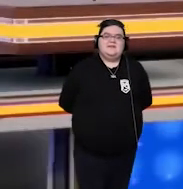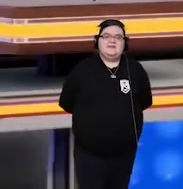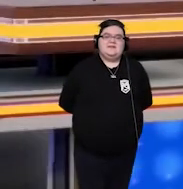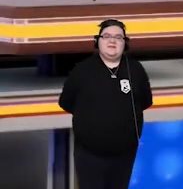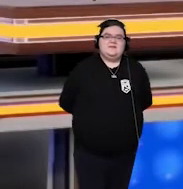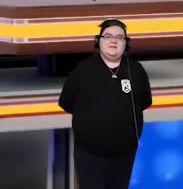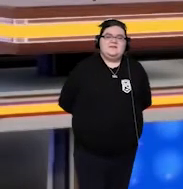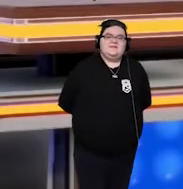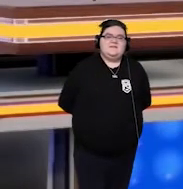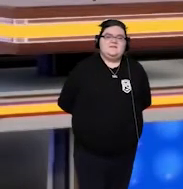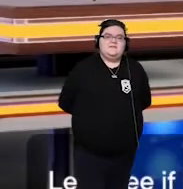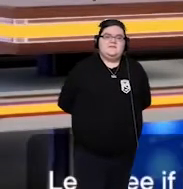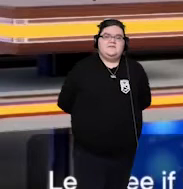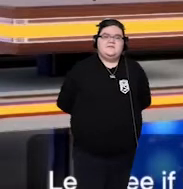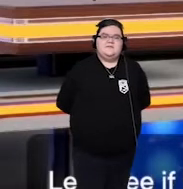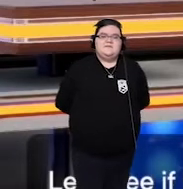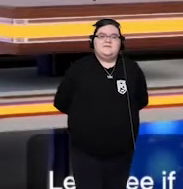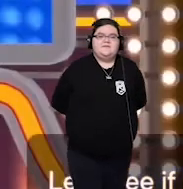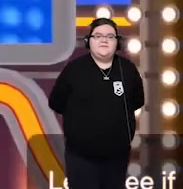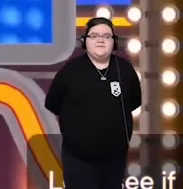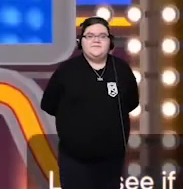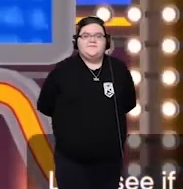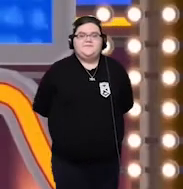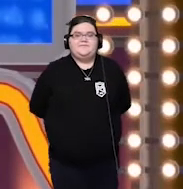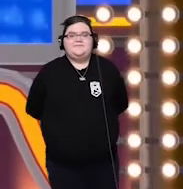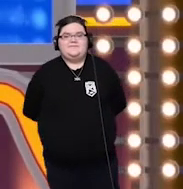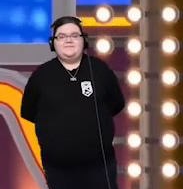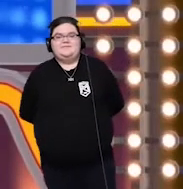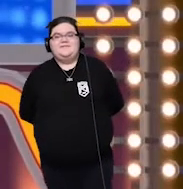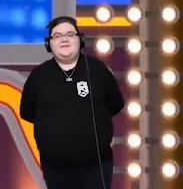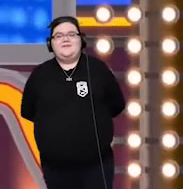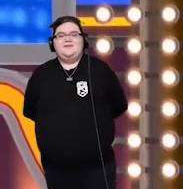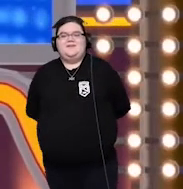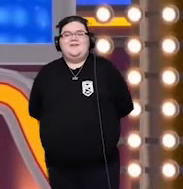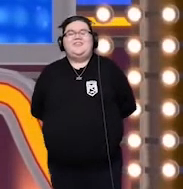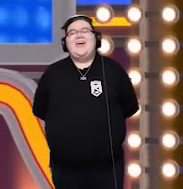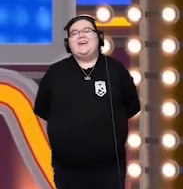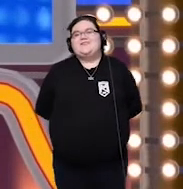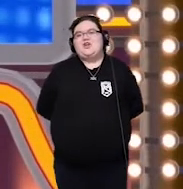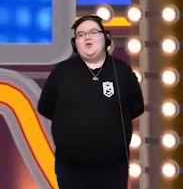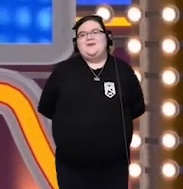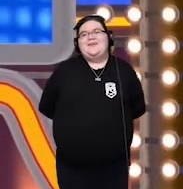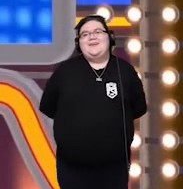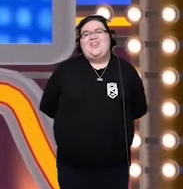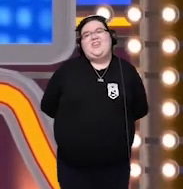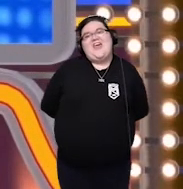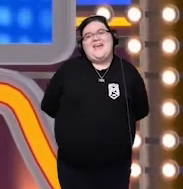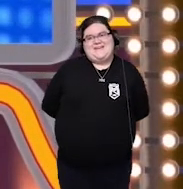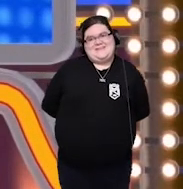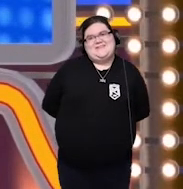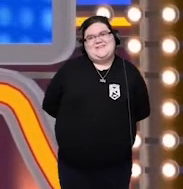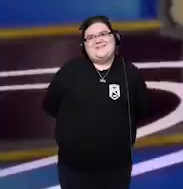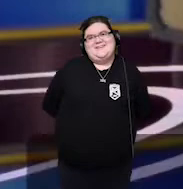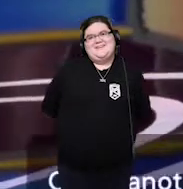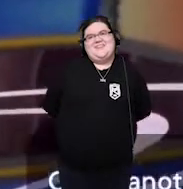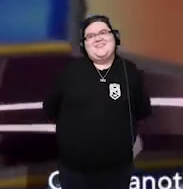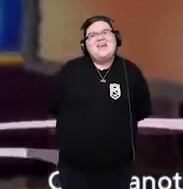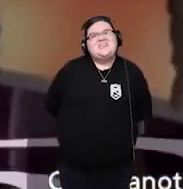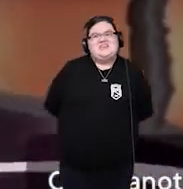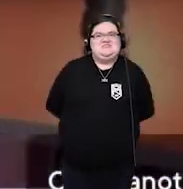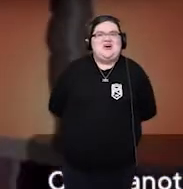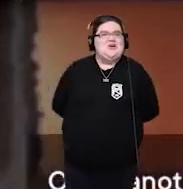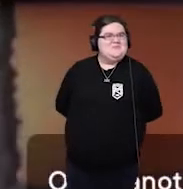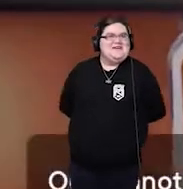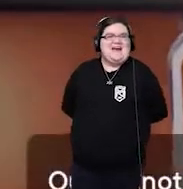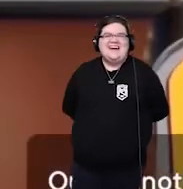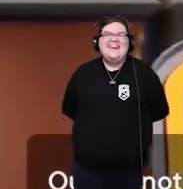though? Let's see if it's there. Americans don't know the meaning of underweight, bro. Thanks, Toby. Thanks. Underweight.